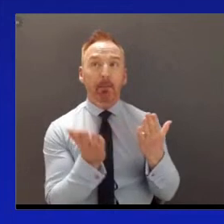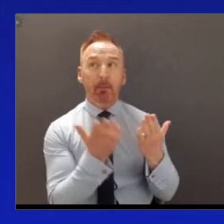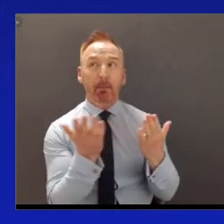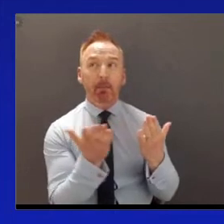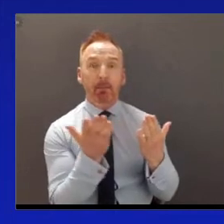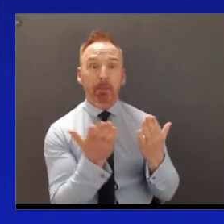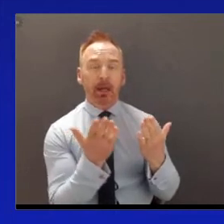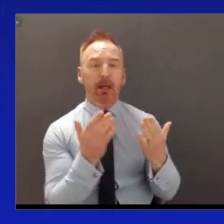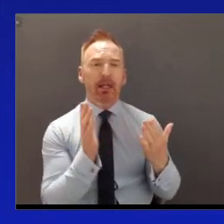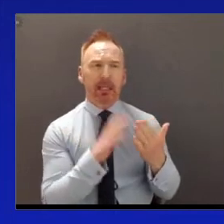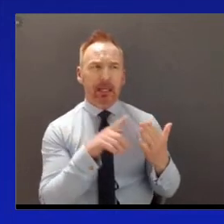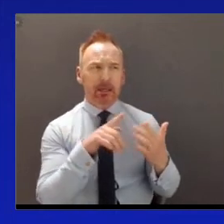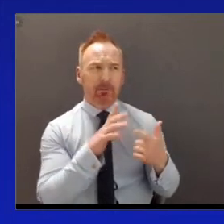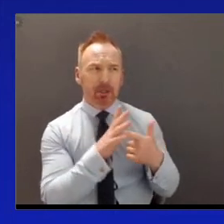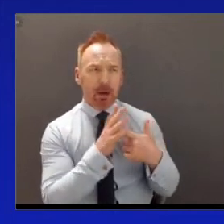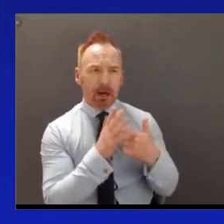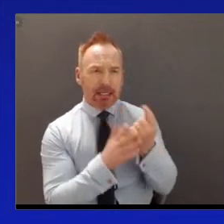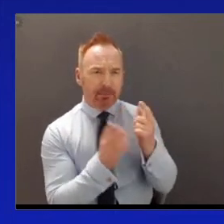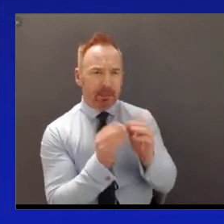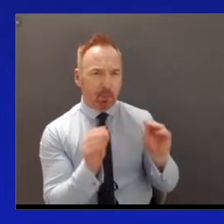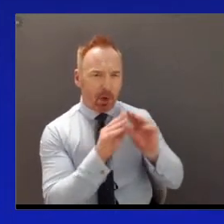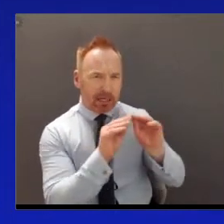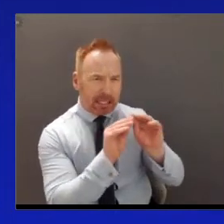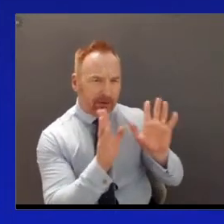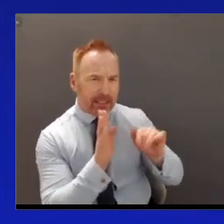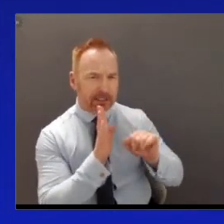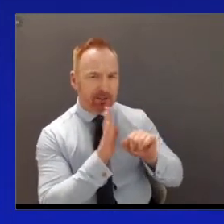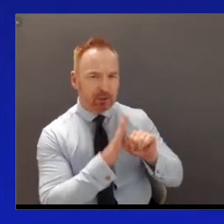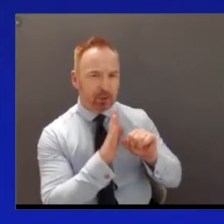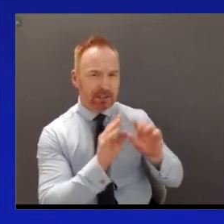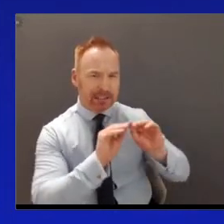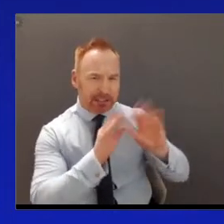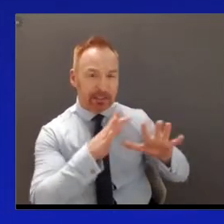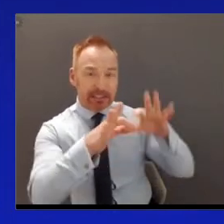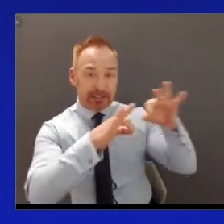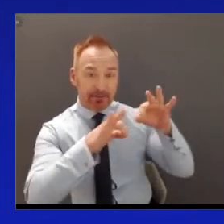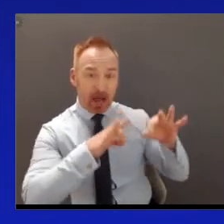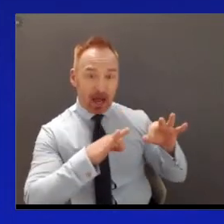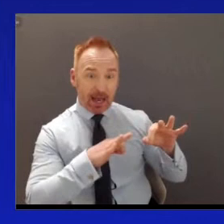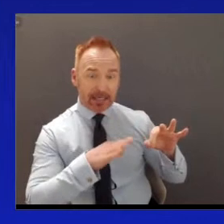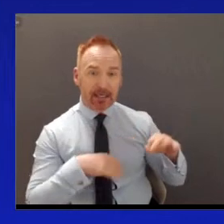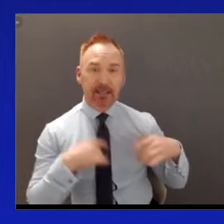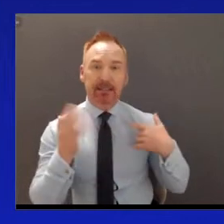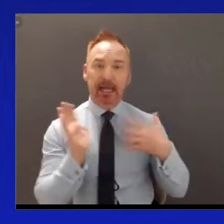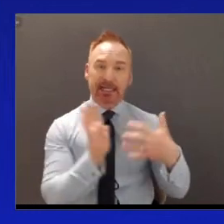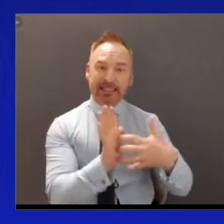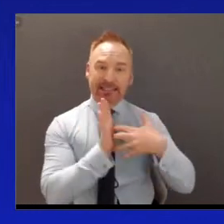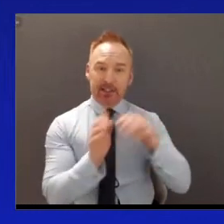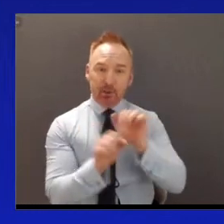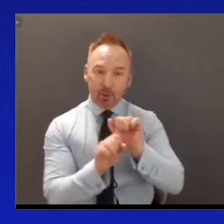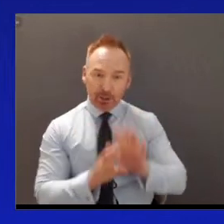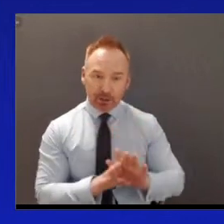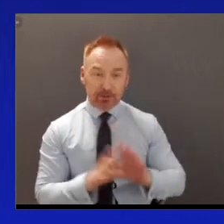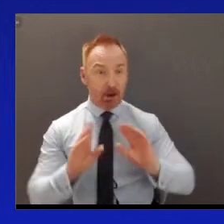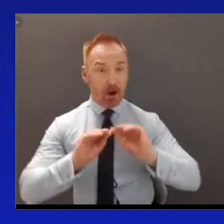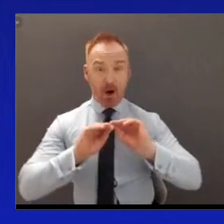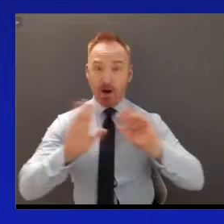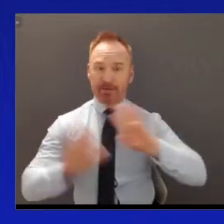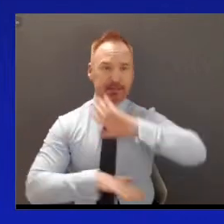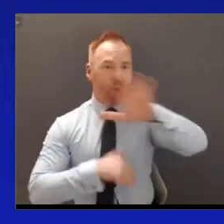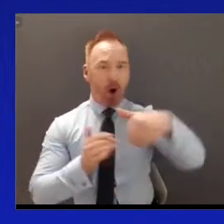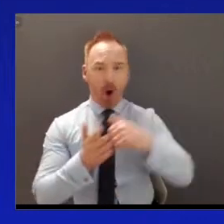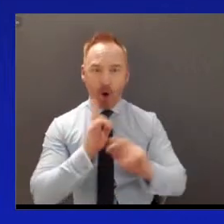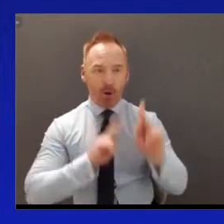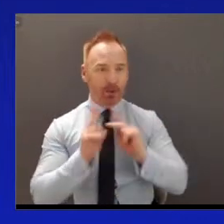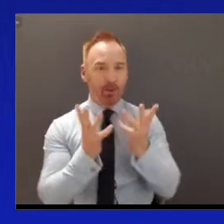clarity that's required about clearly defining each of those essential workers, and everybody obviously wants to be in the essential worker